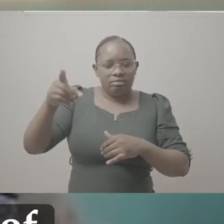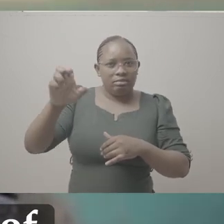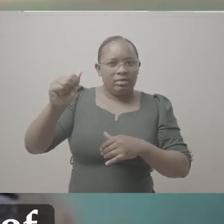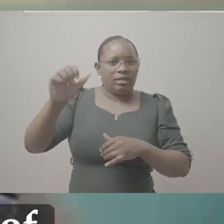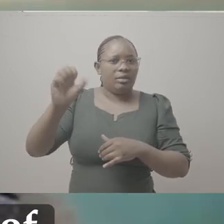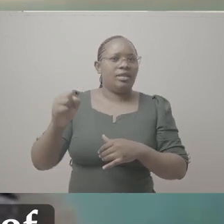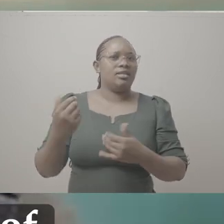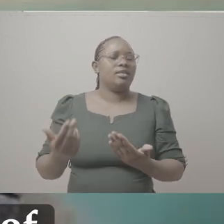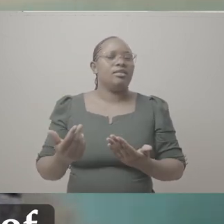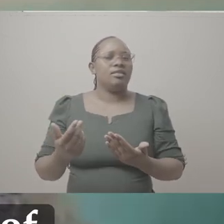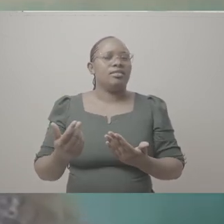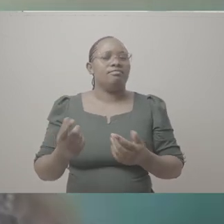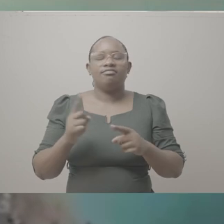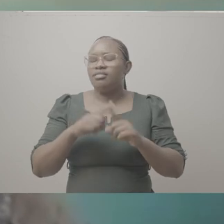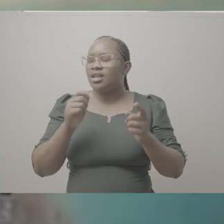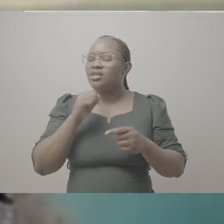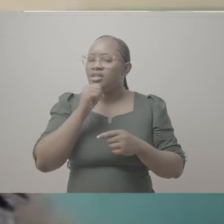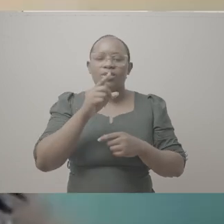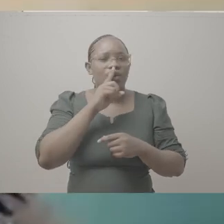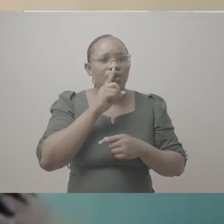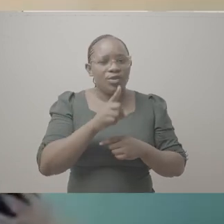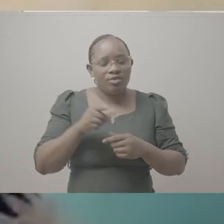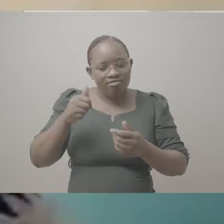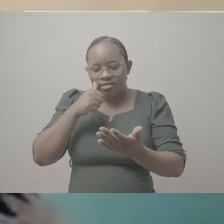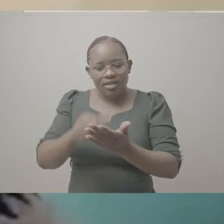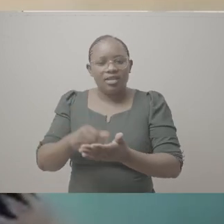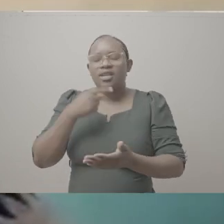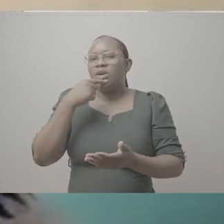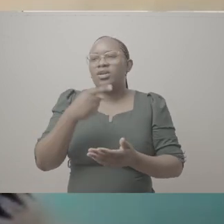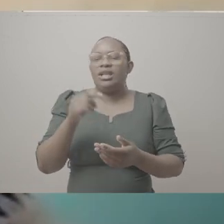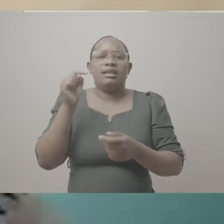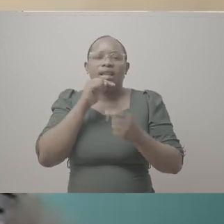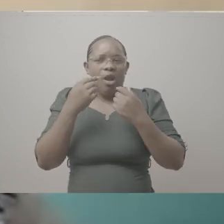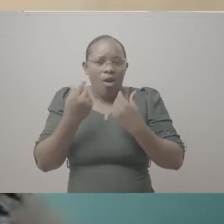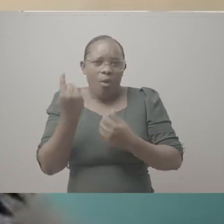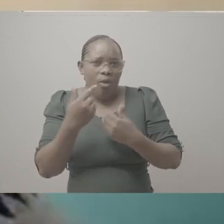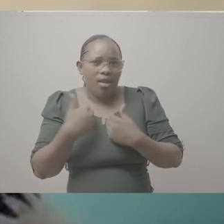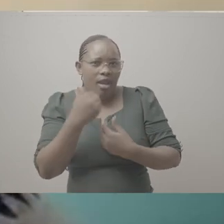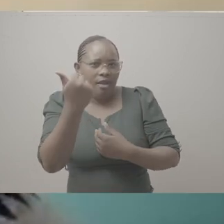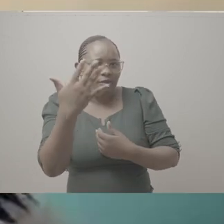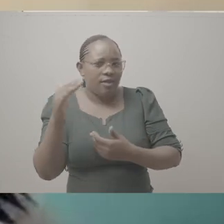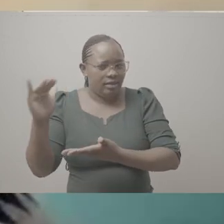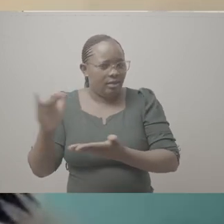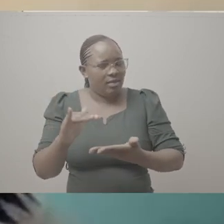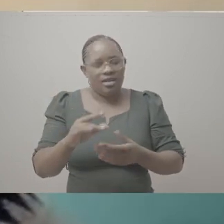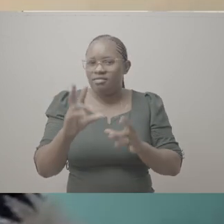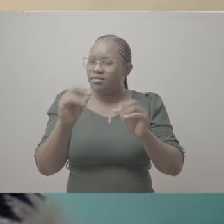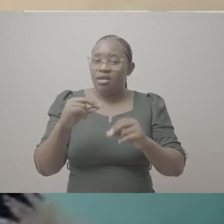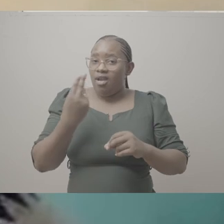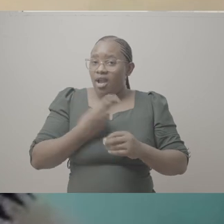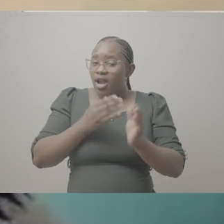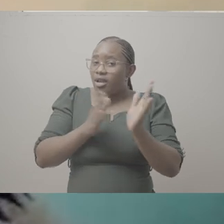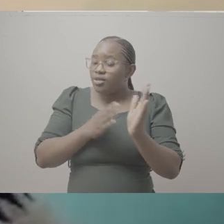bags of maize. Not what they stated saying they have a shortfall of 15. No, as a school we